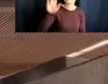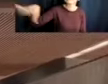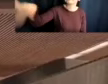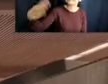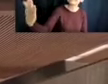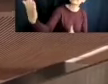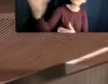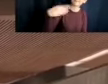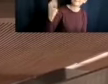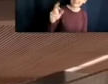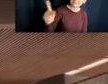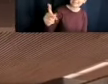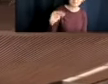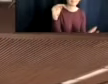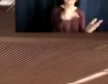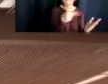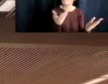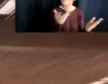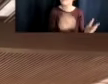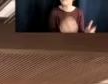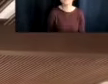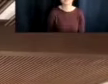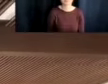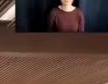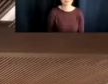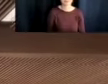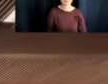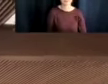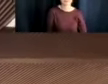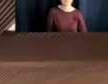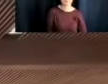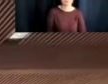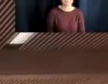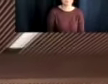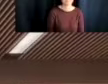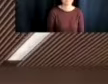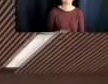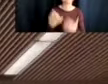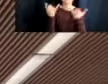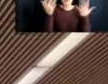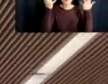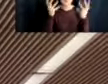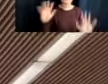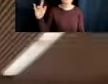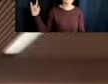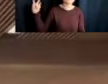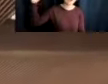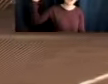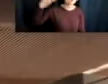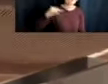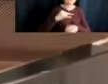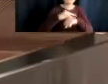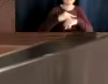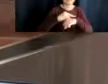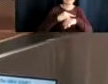So when you get off of both flights, you go to the what they call baggage plane. In that baggage plane, we have baggage belts. Here in Eugene,